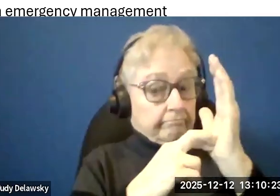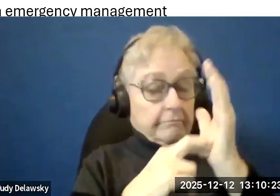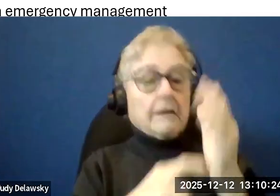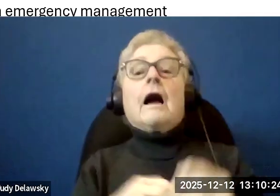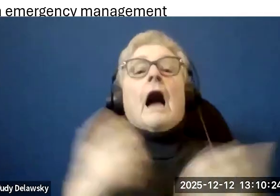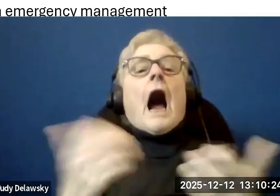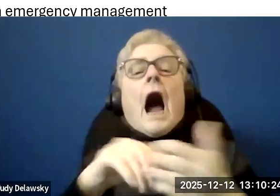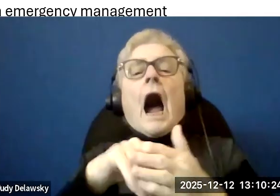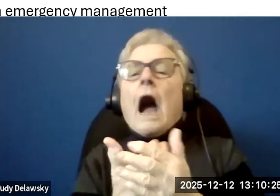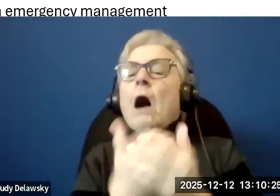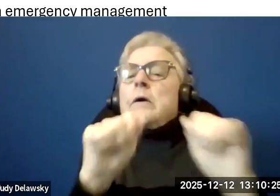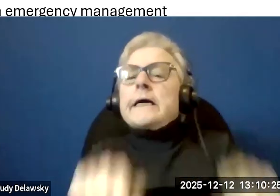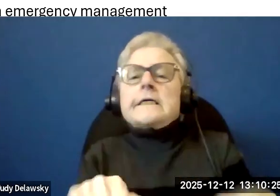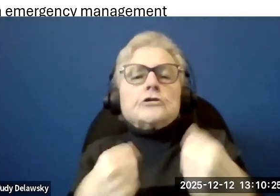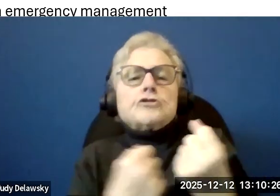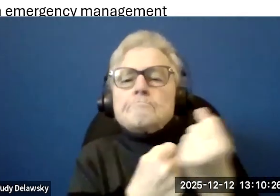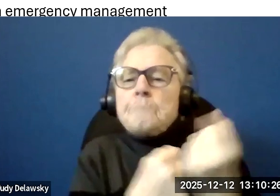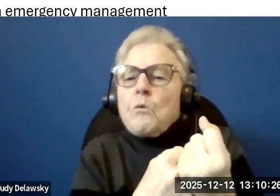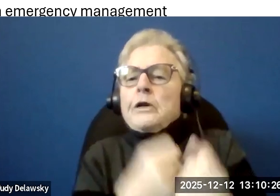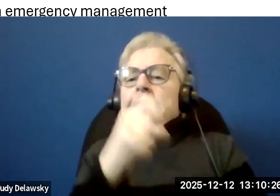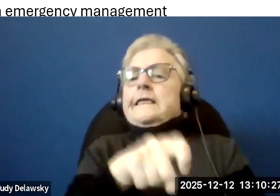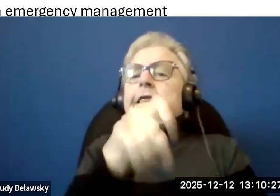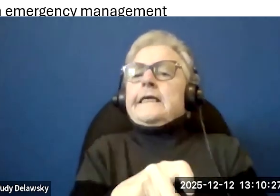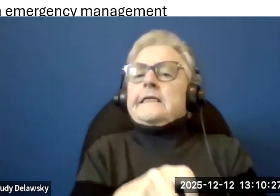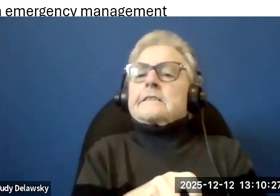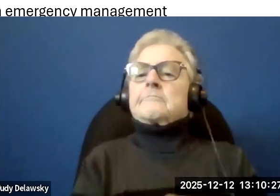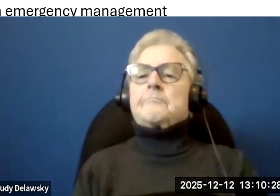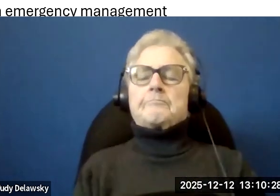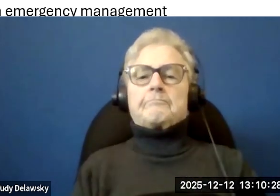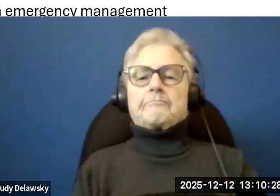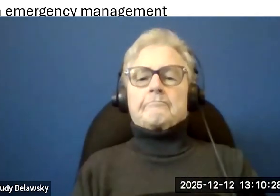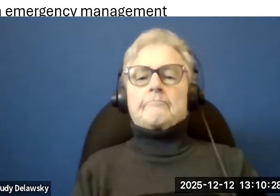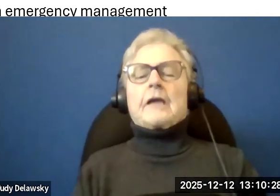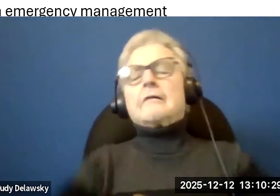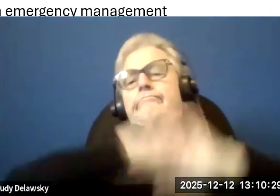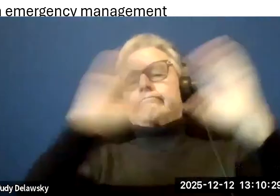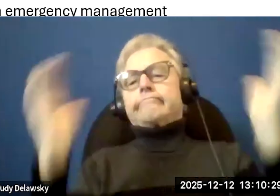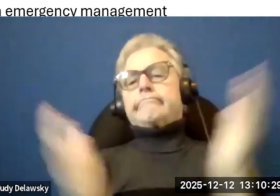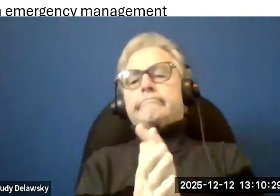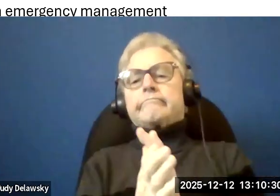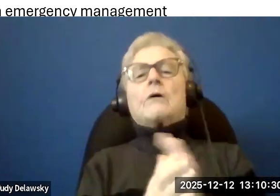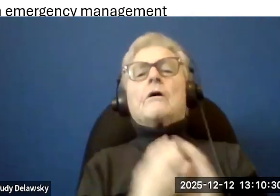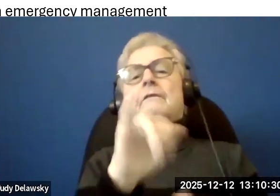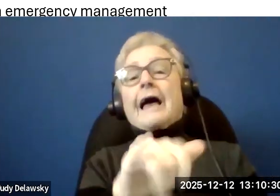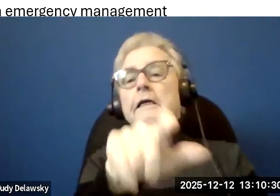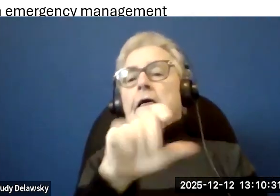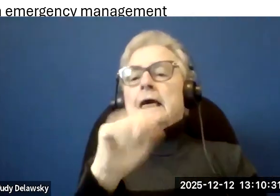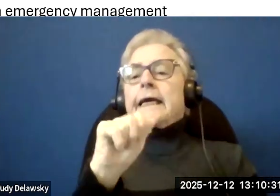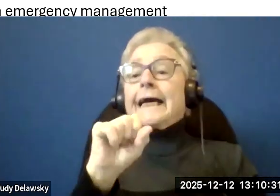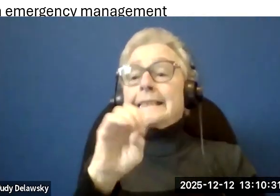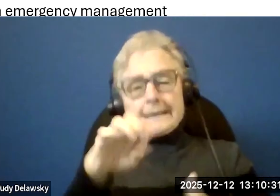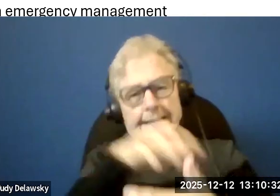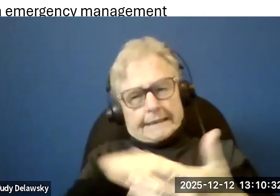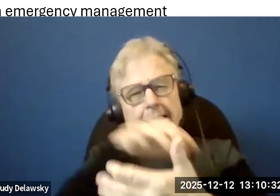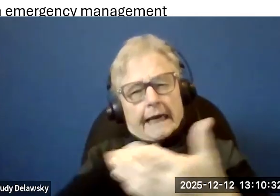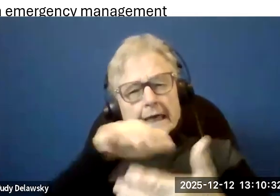the needs through the programs and services they provide? So overall, we're going to take this case study approach, and with